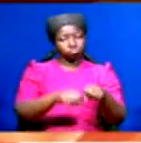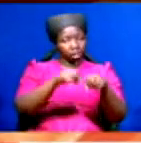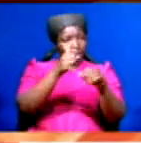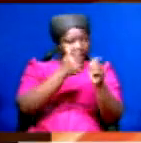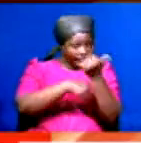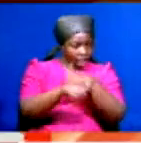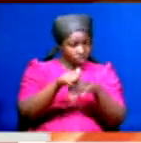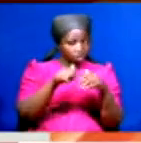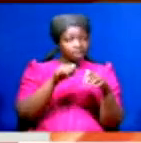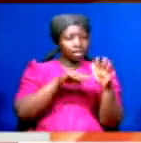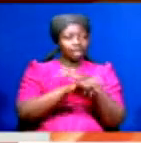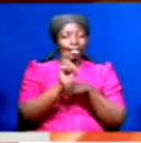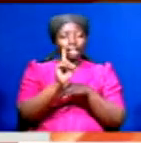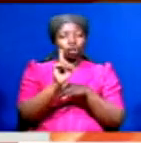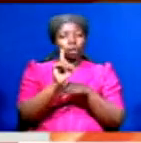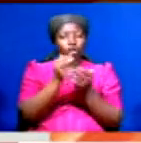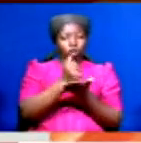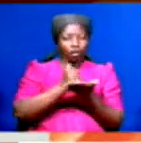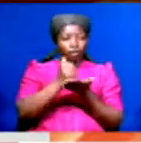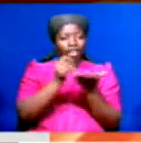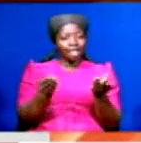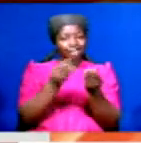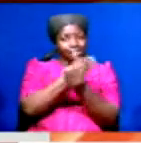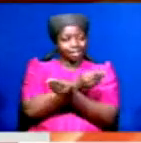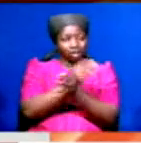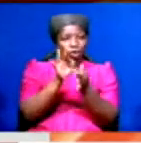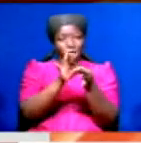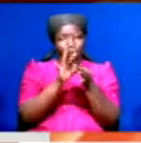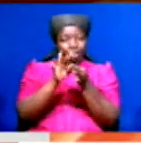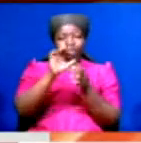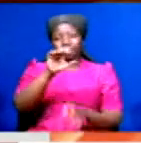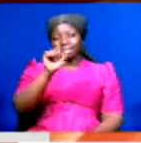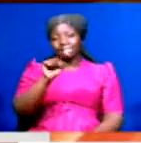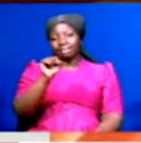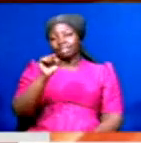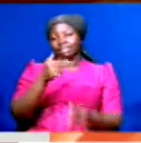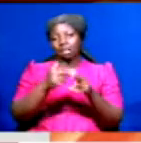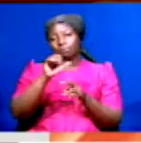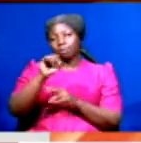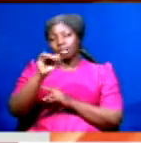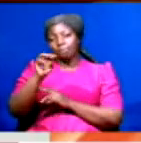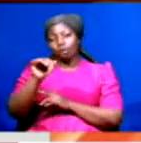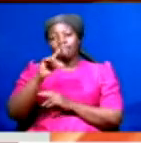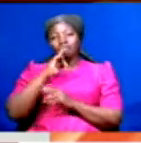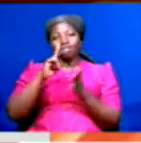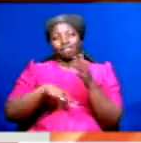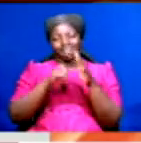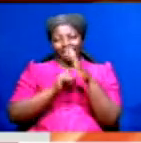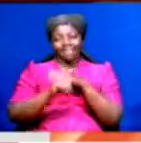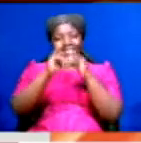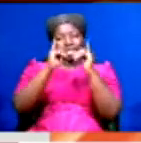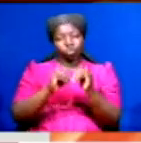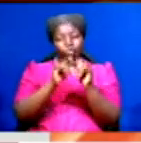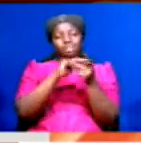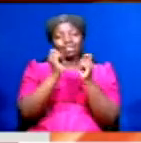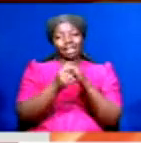the Nairobi Coffee Exchange. Cooperative Cabinet Secretary Simon Chelugui says under the new reforms at the Nairobi Coffee Exchange,